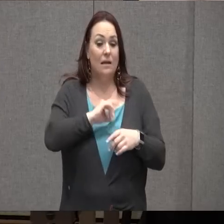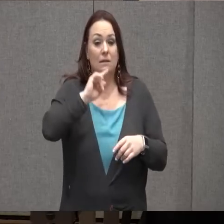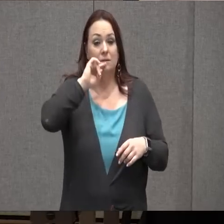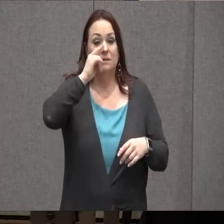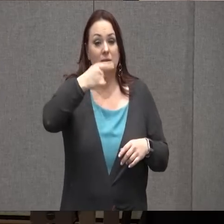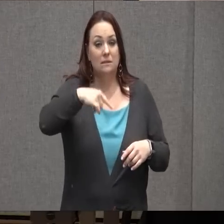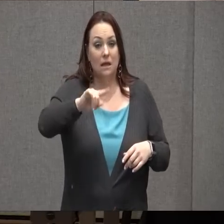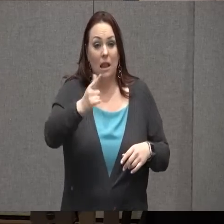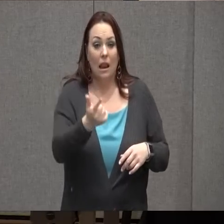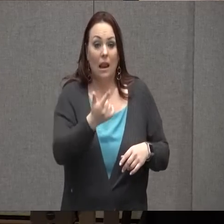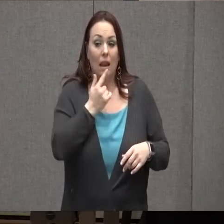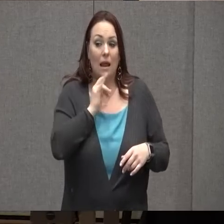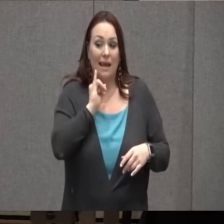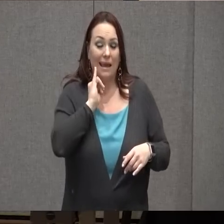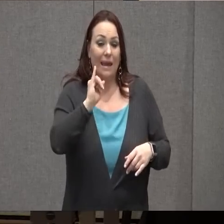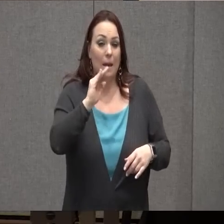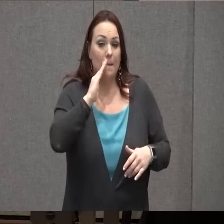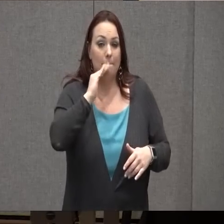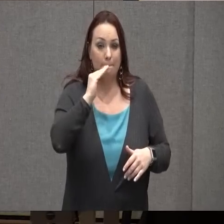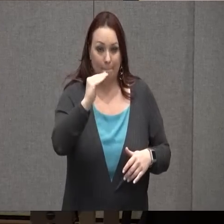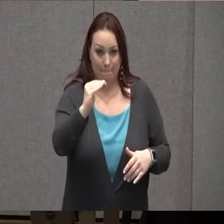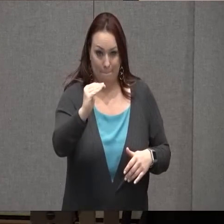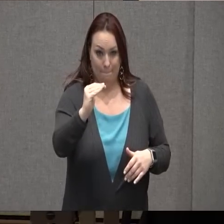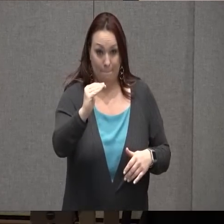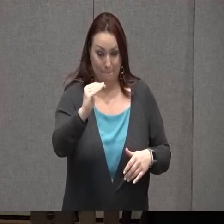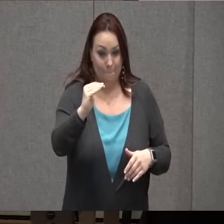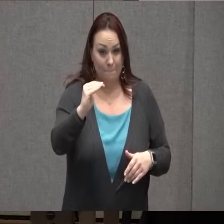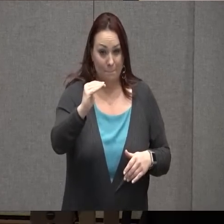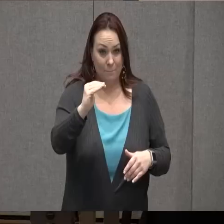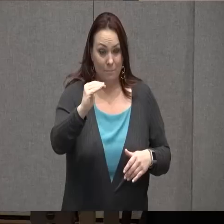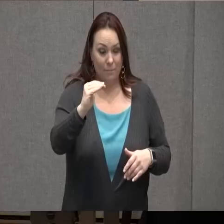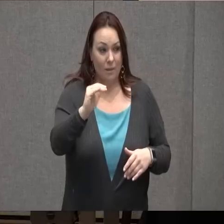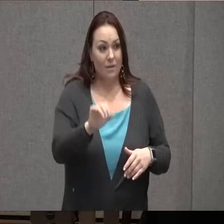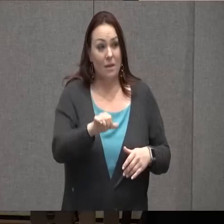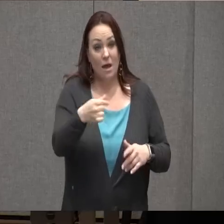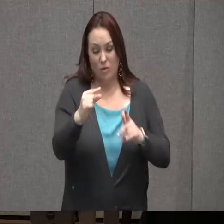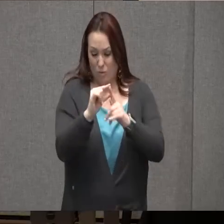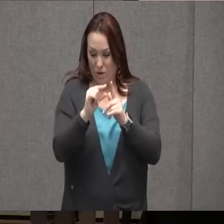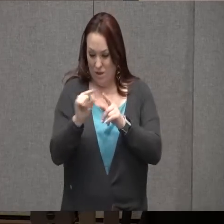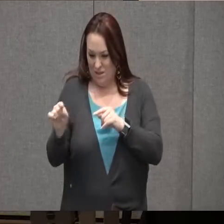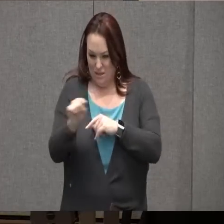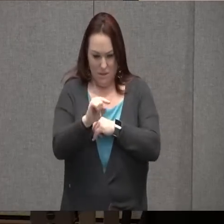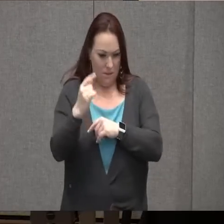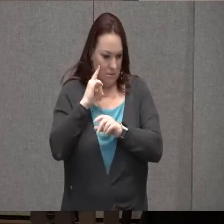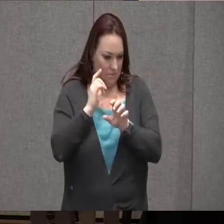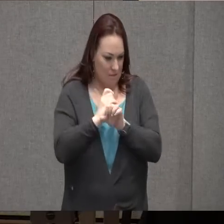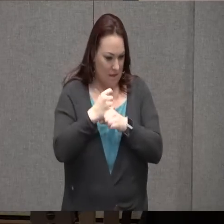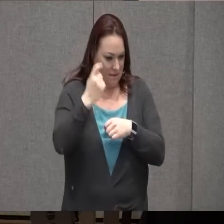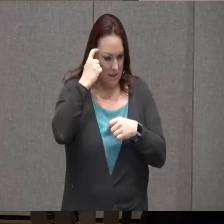S-l-m, slim. And then you read the other words that are around it to see if it makes sense.